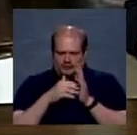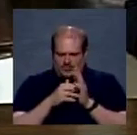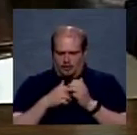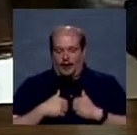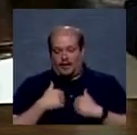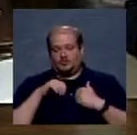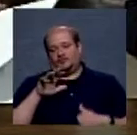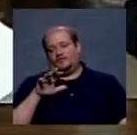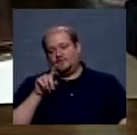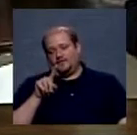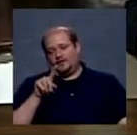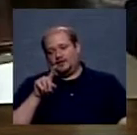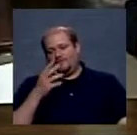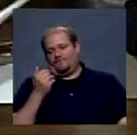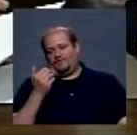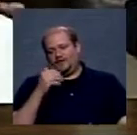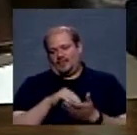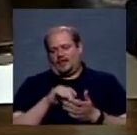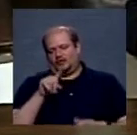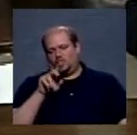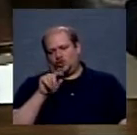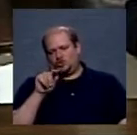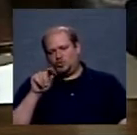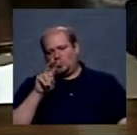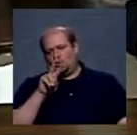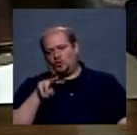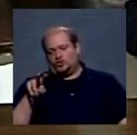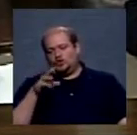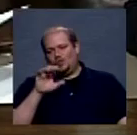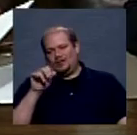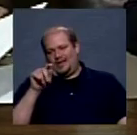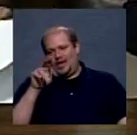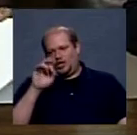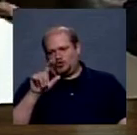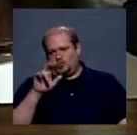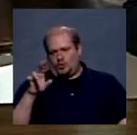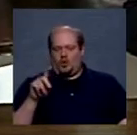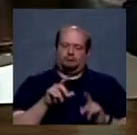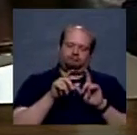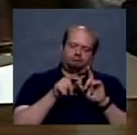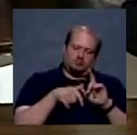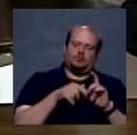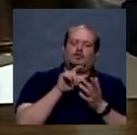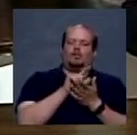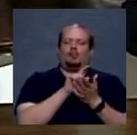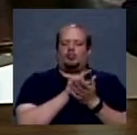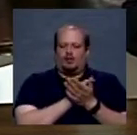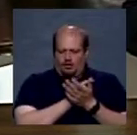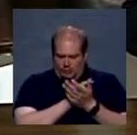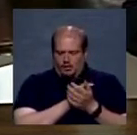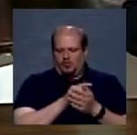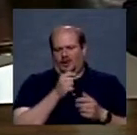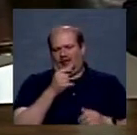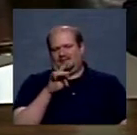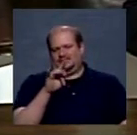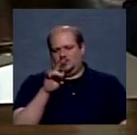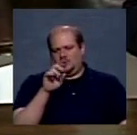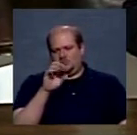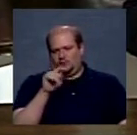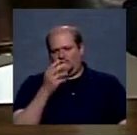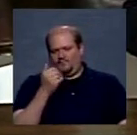at 15,104 to 15,122 Cantrell Road. An ordinance to repeal ordinance number 21,119 of October the